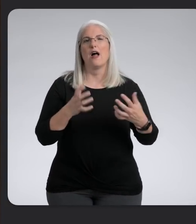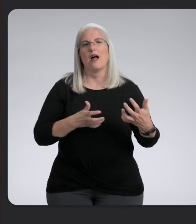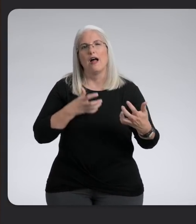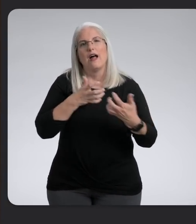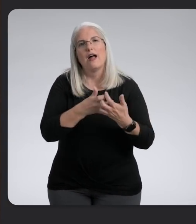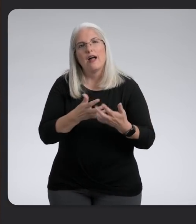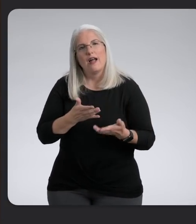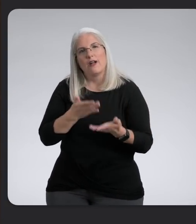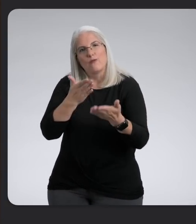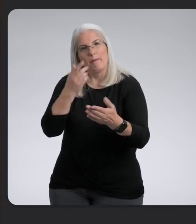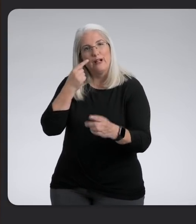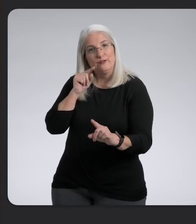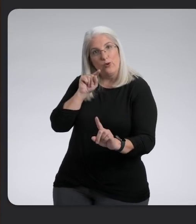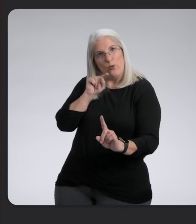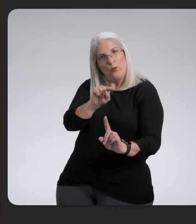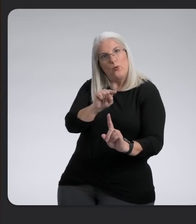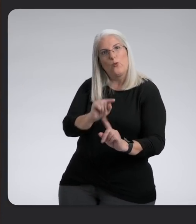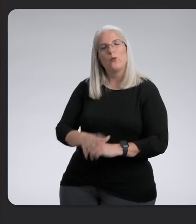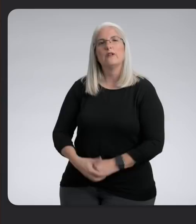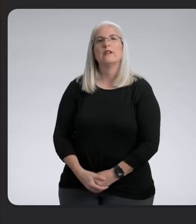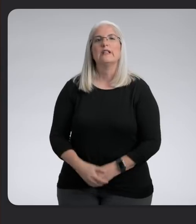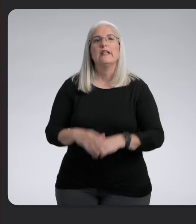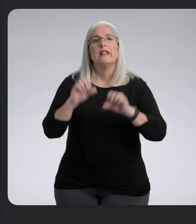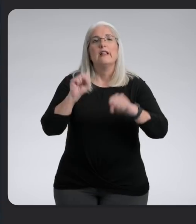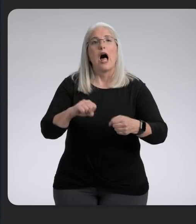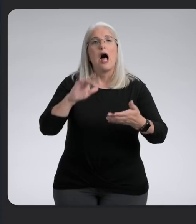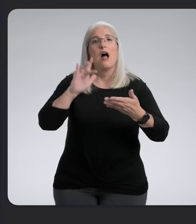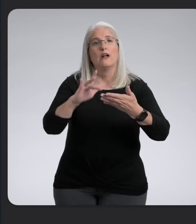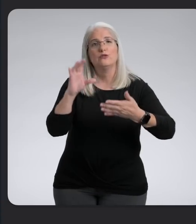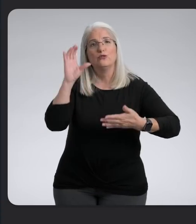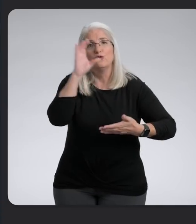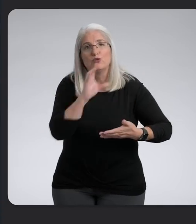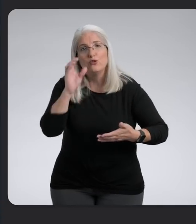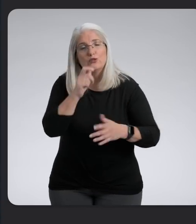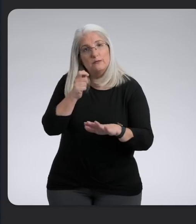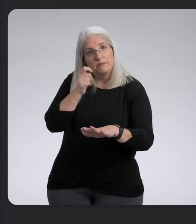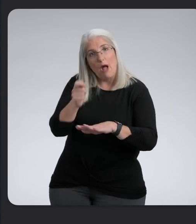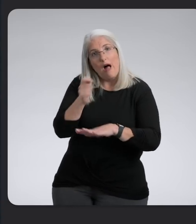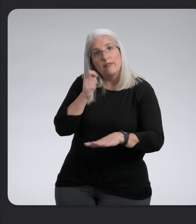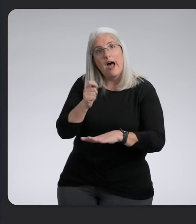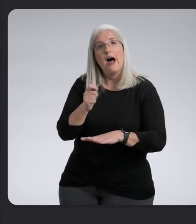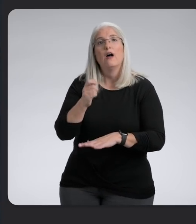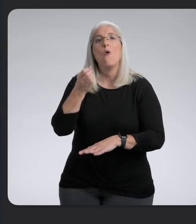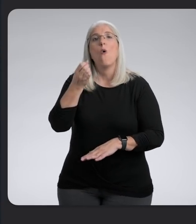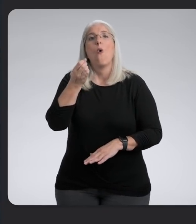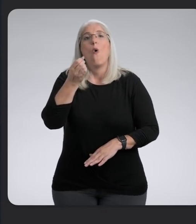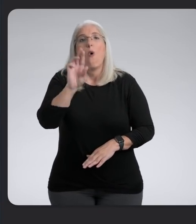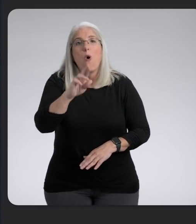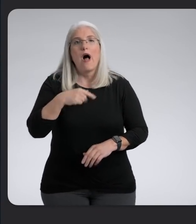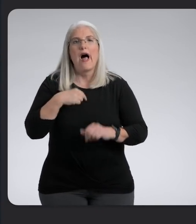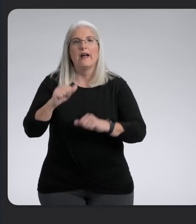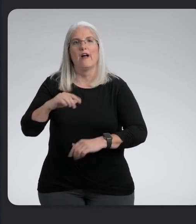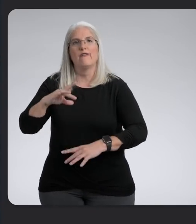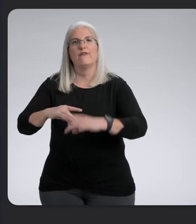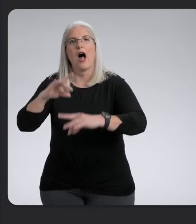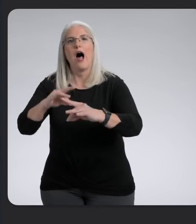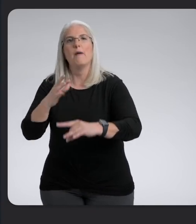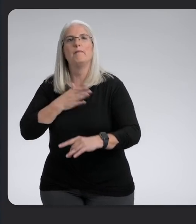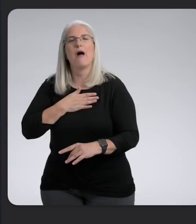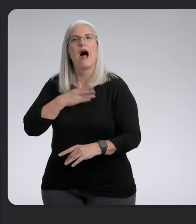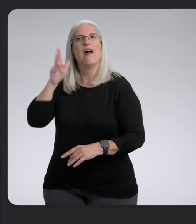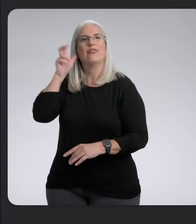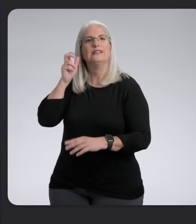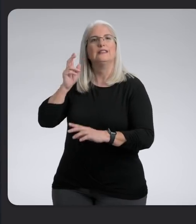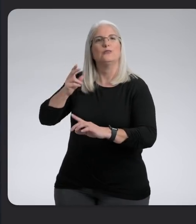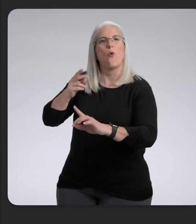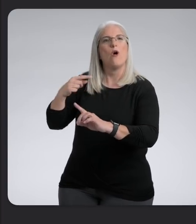search for a specific song by tapping on the magnifying glass, but I'm gonna go with something from my listening history. This song from Imagine Dragons